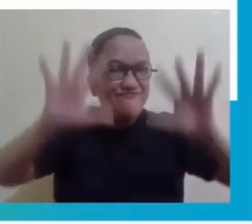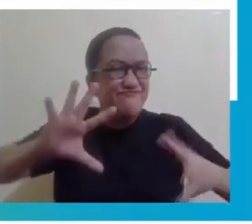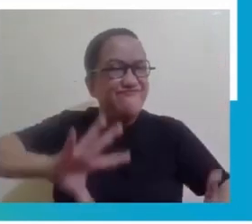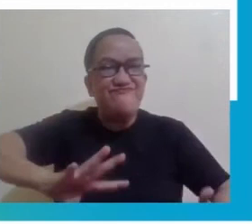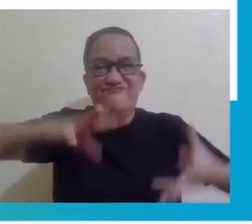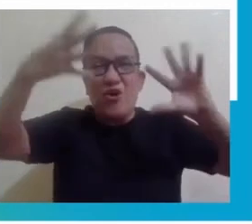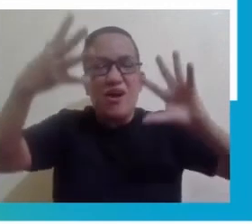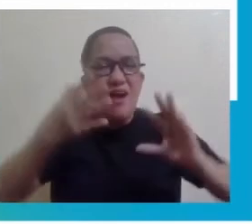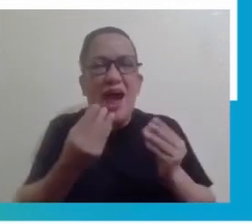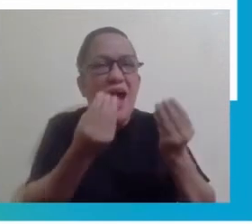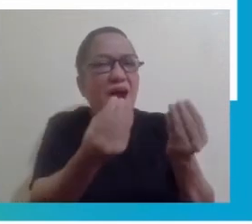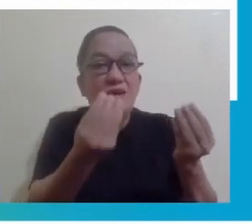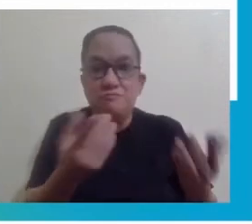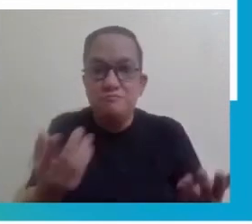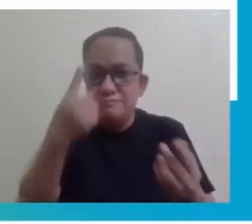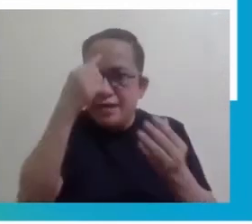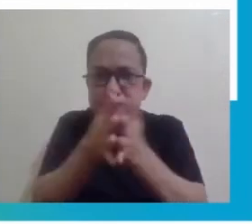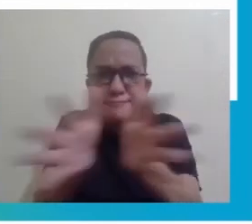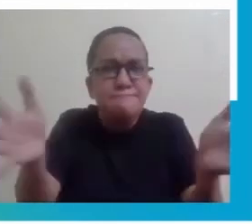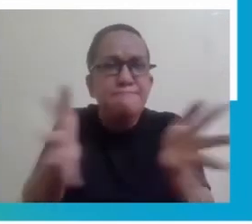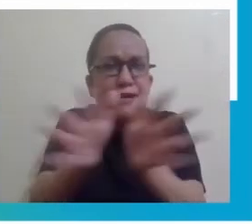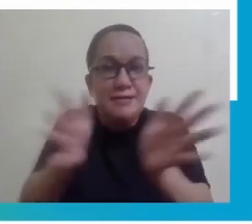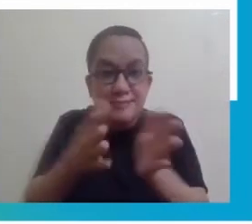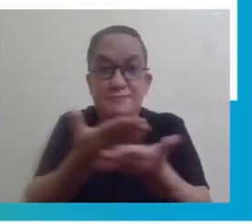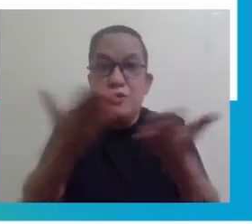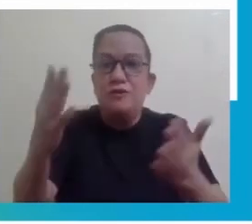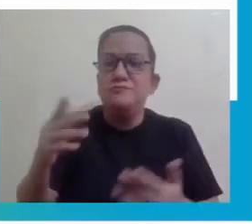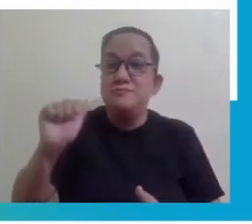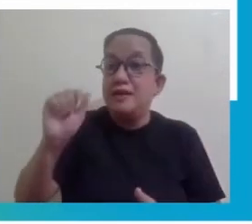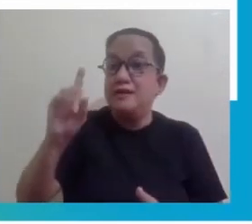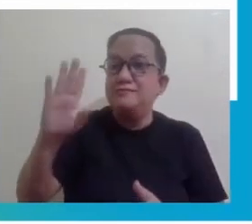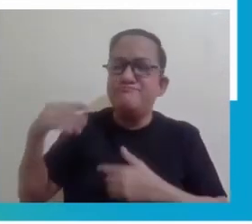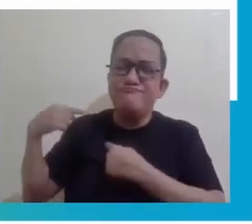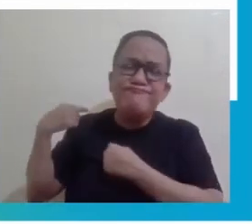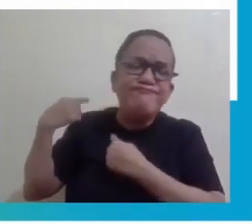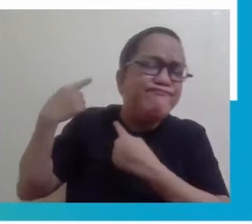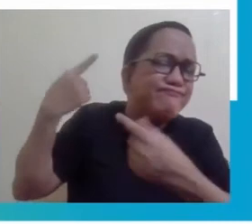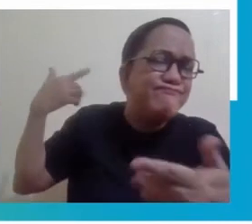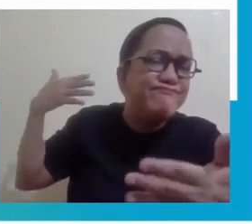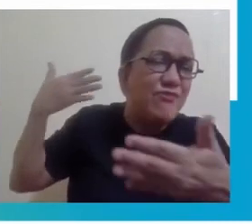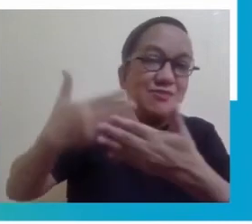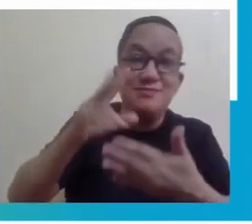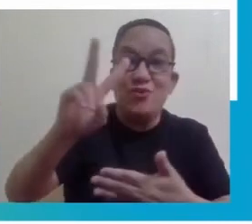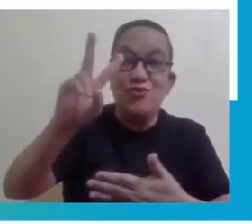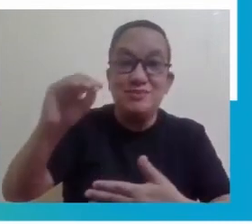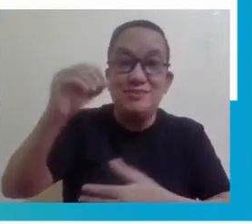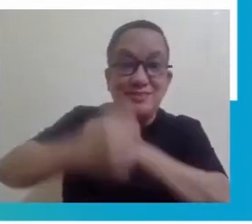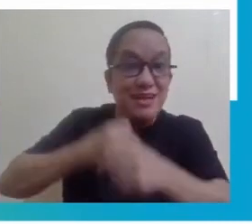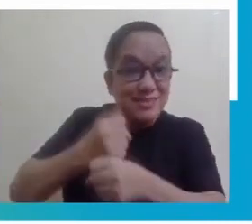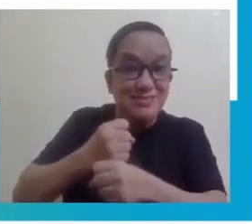time partnership for 20 years with WWF and your significant contribution to